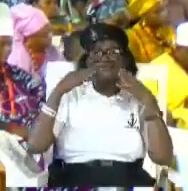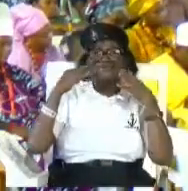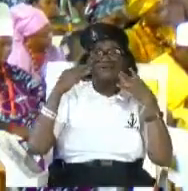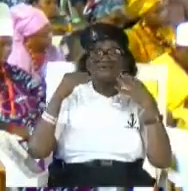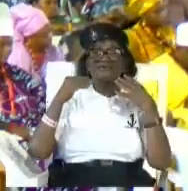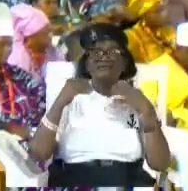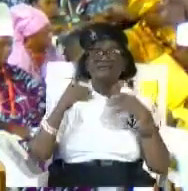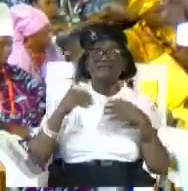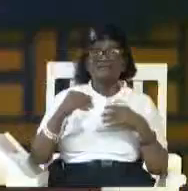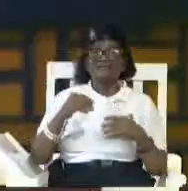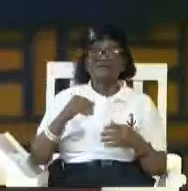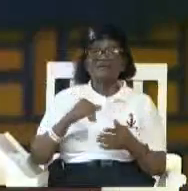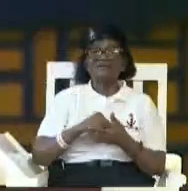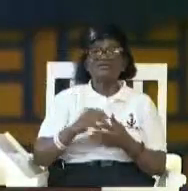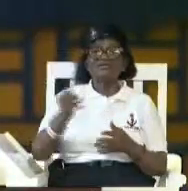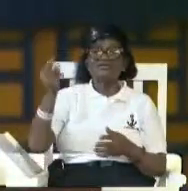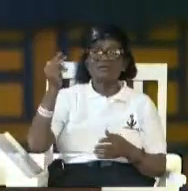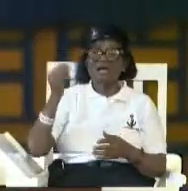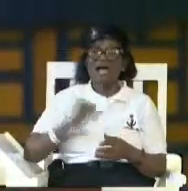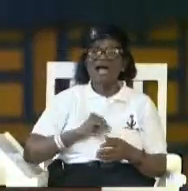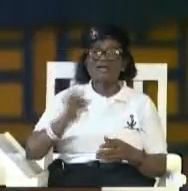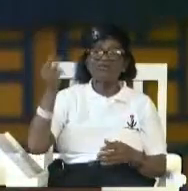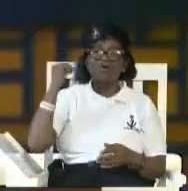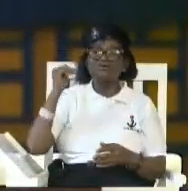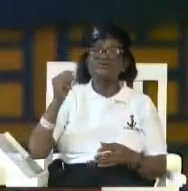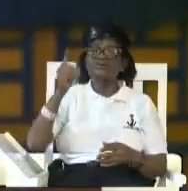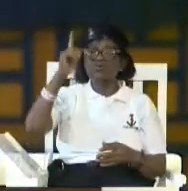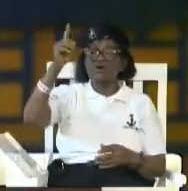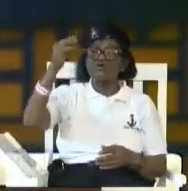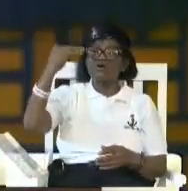I was one of the greatest mathematicians the world had ever known.